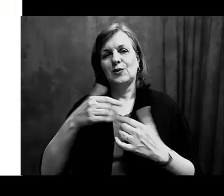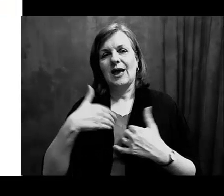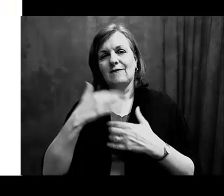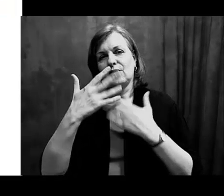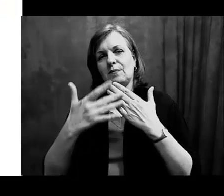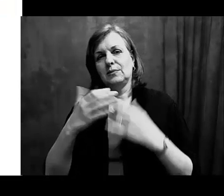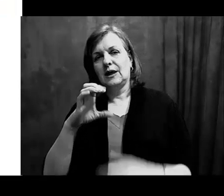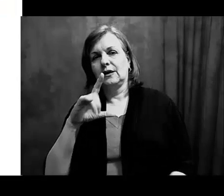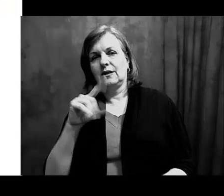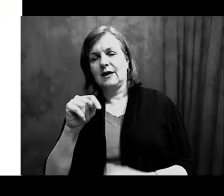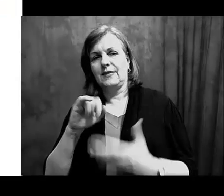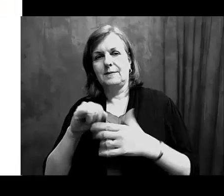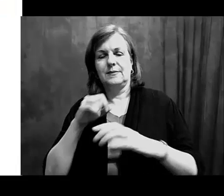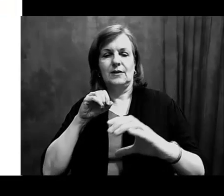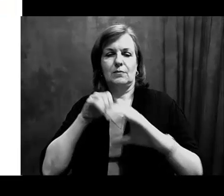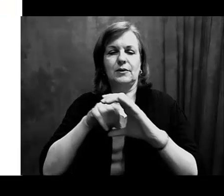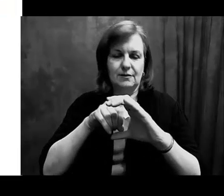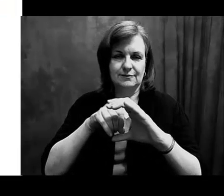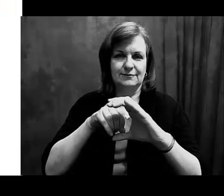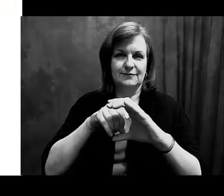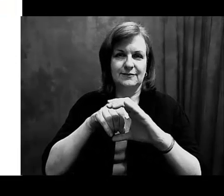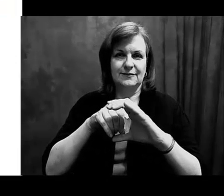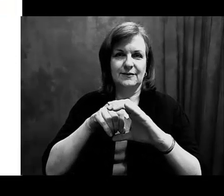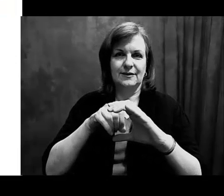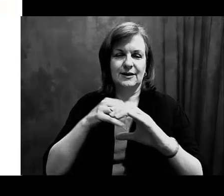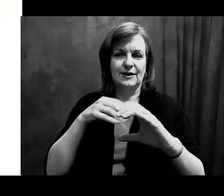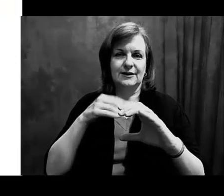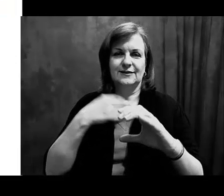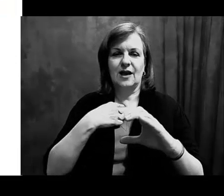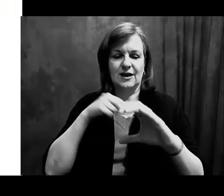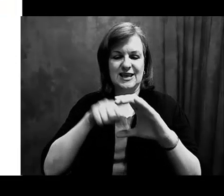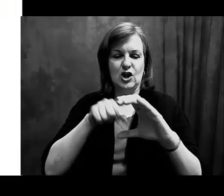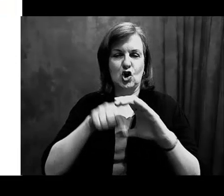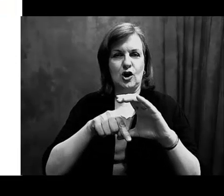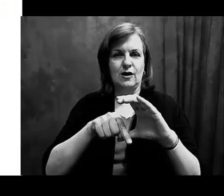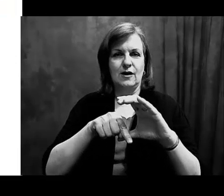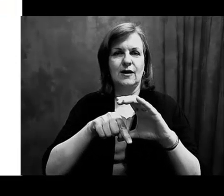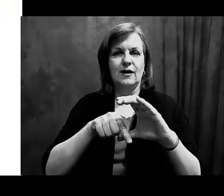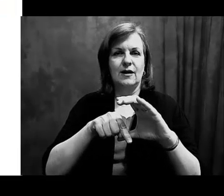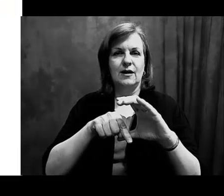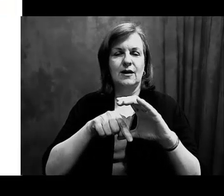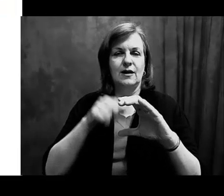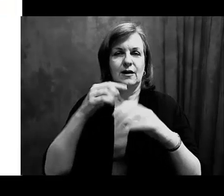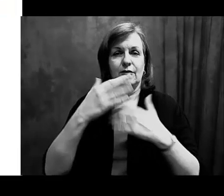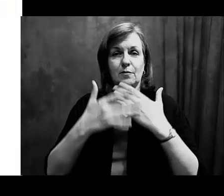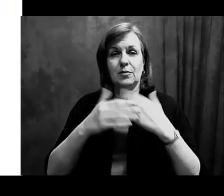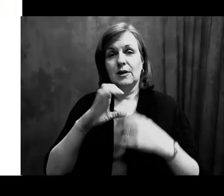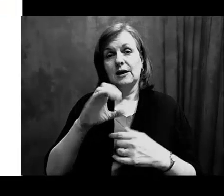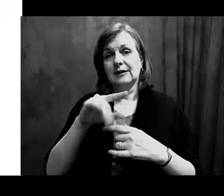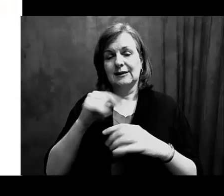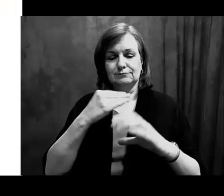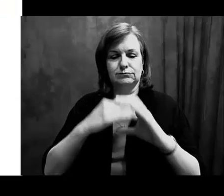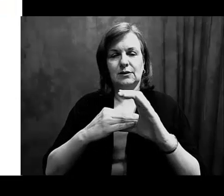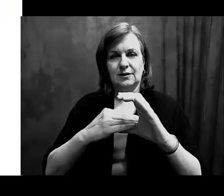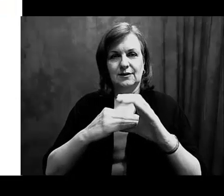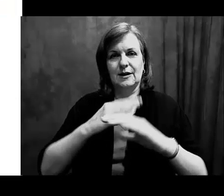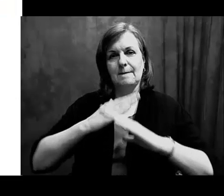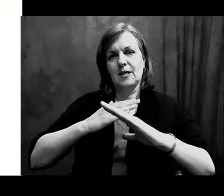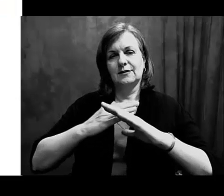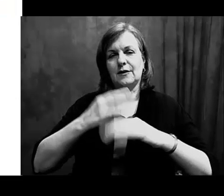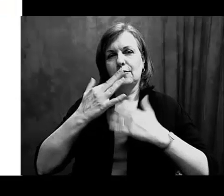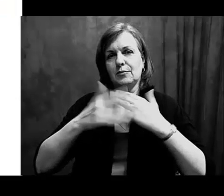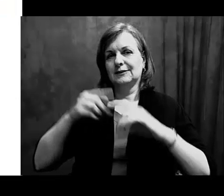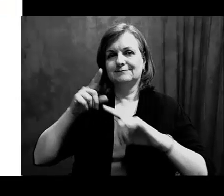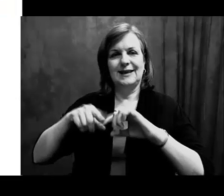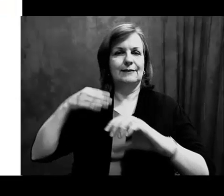unless you had a blood clot. The blood clot could get wedged in here, and if the blood clot gets wedged in, then the blood